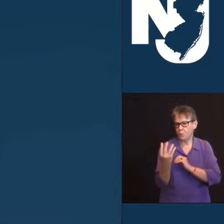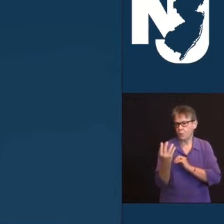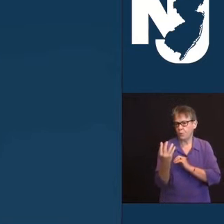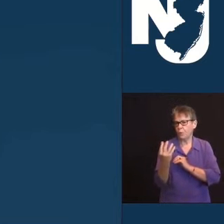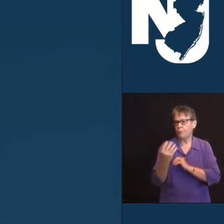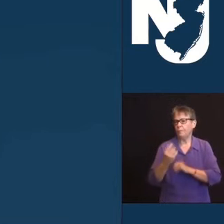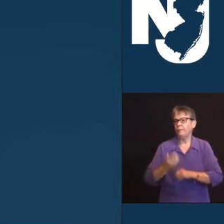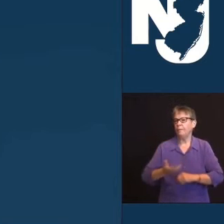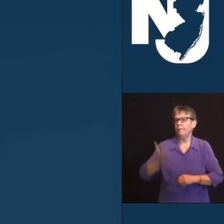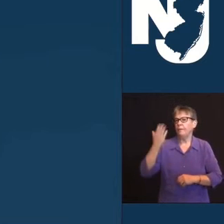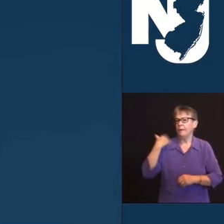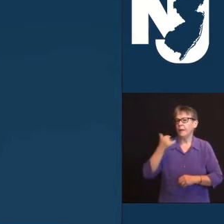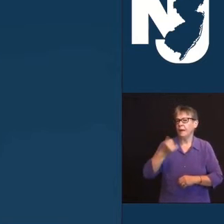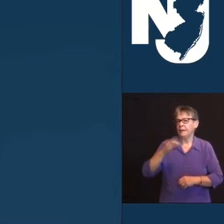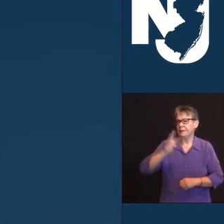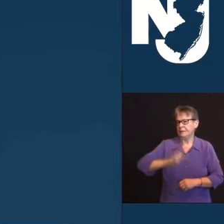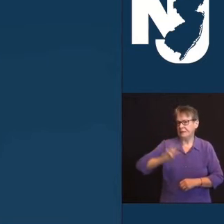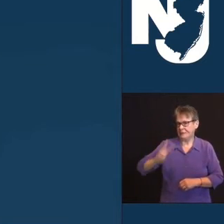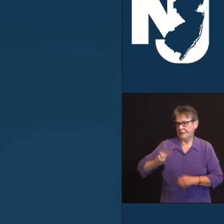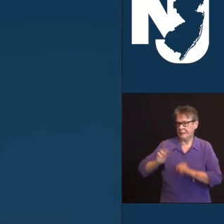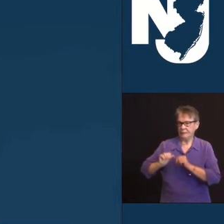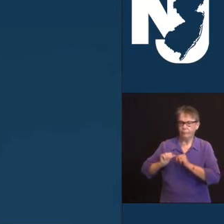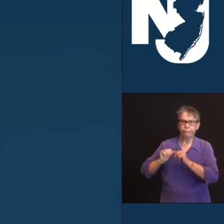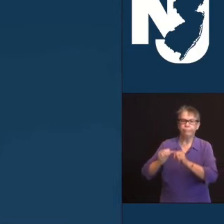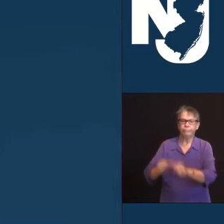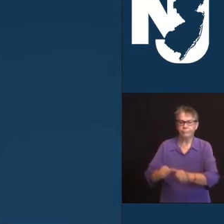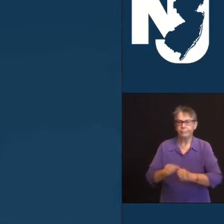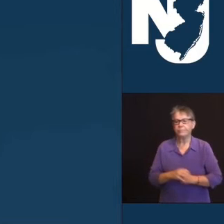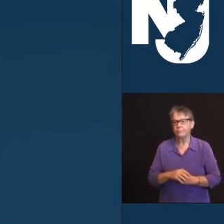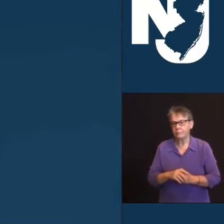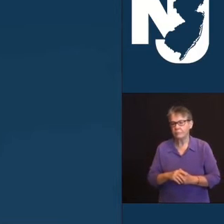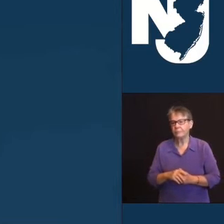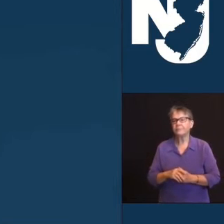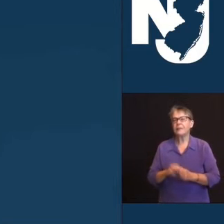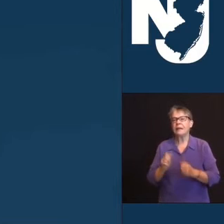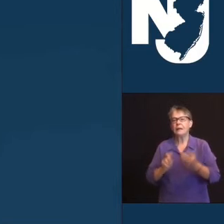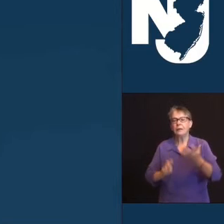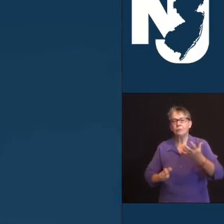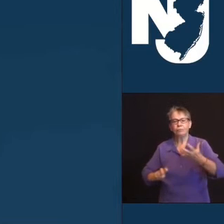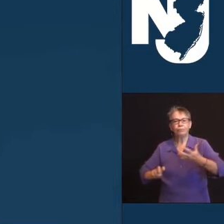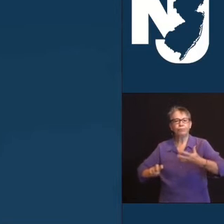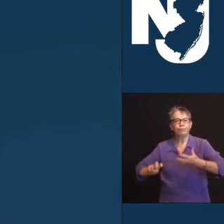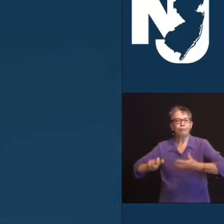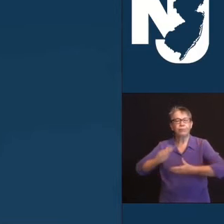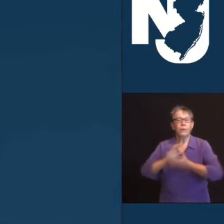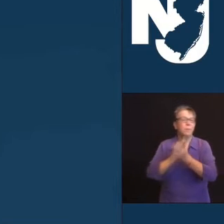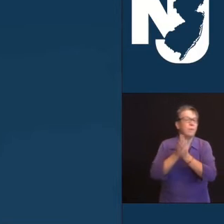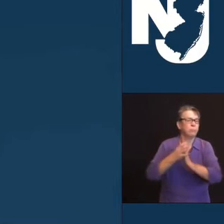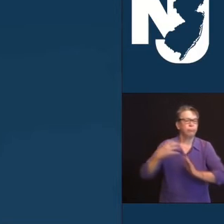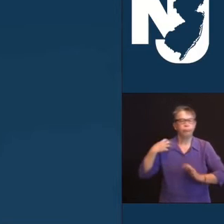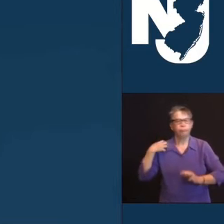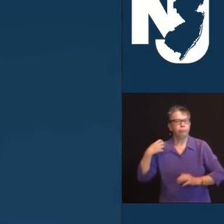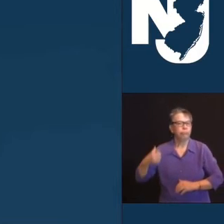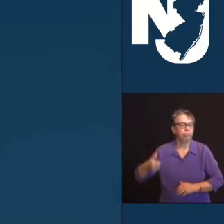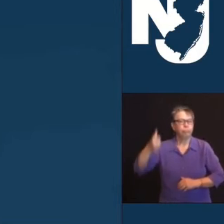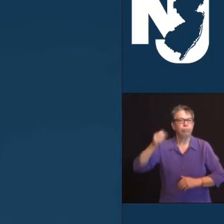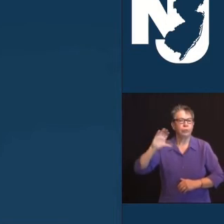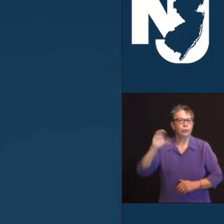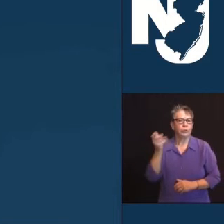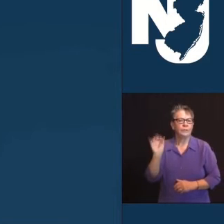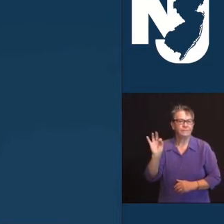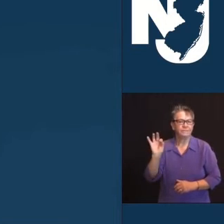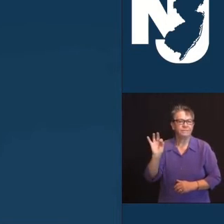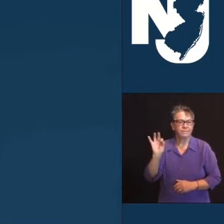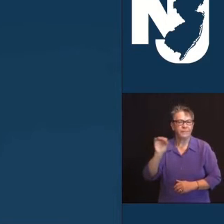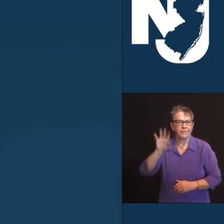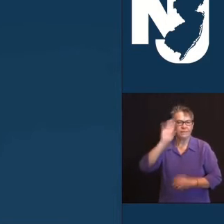and department-wide, including serving as chief of the Rutherford Fire Department in 1987. Little wonder then